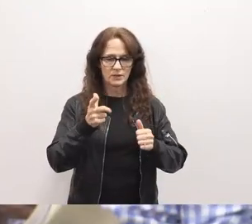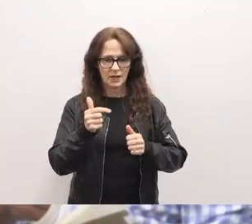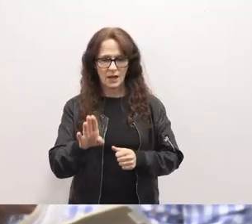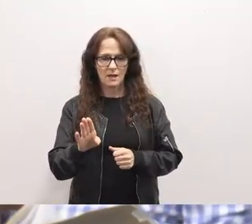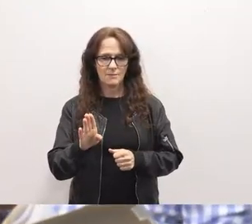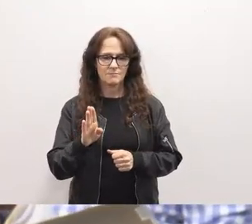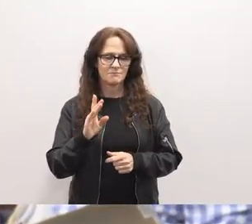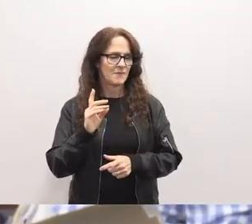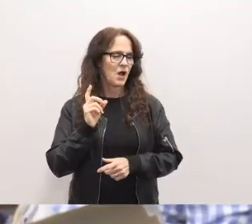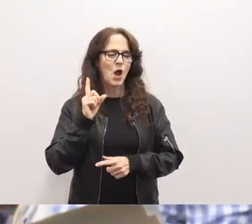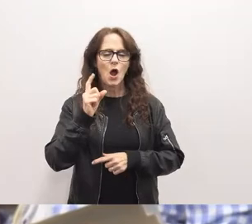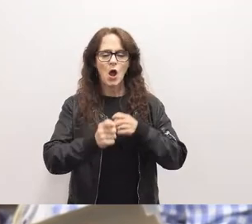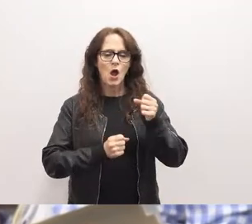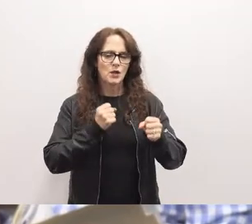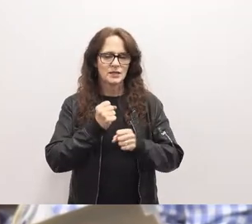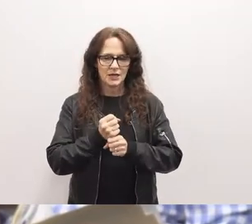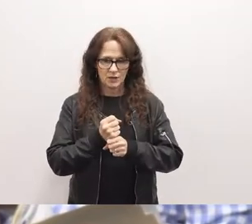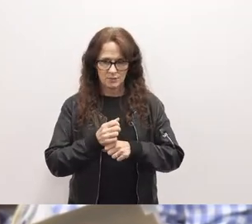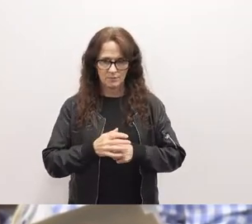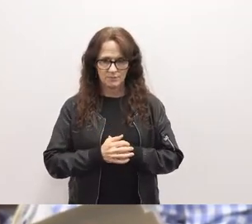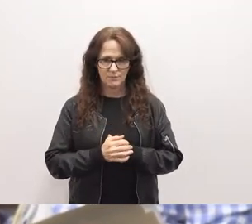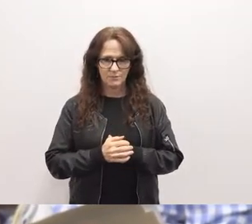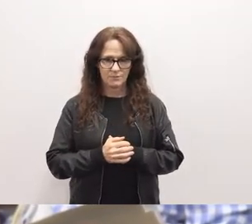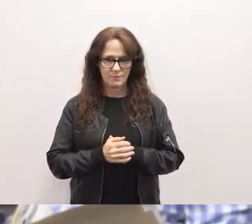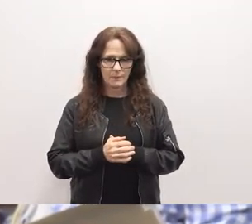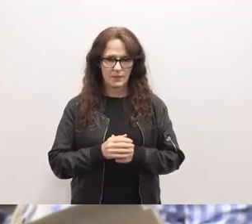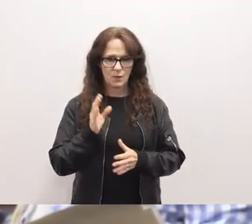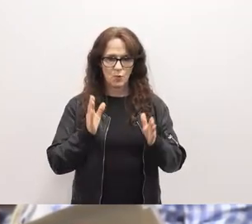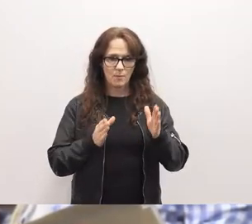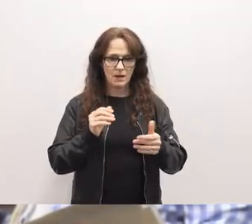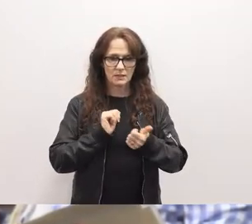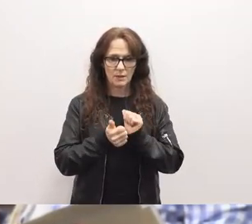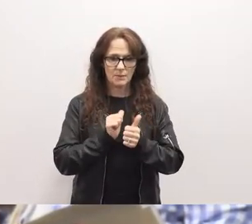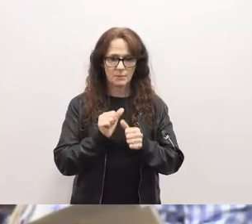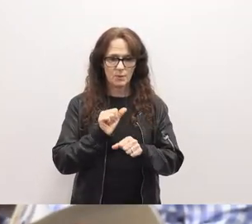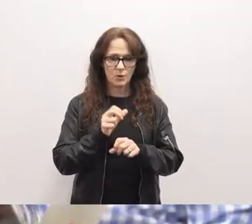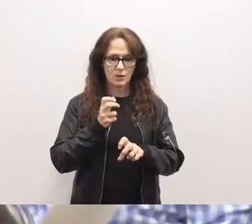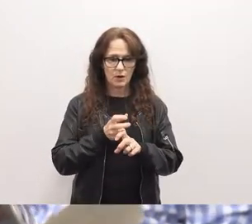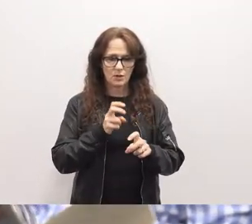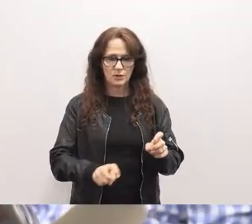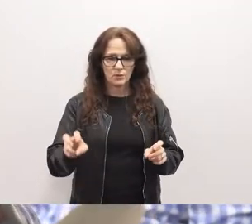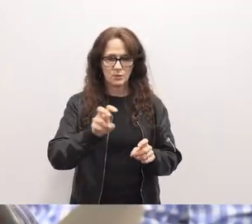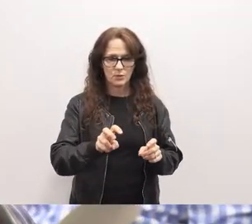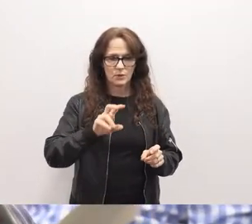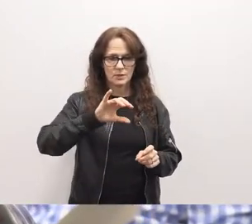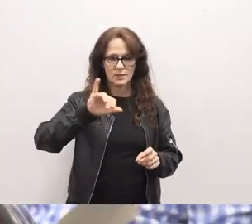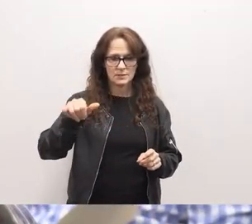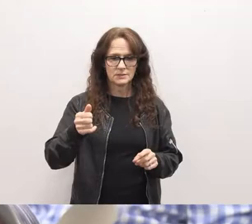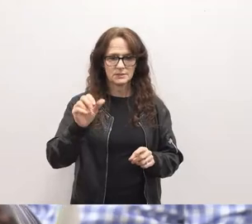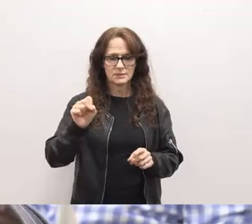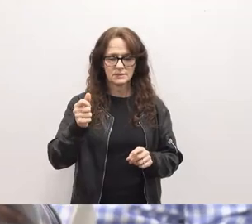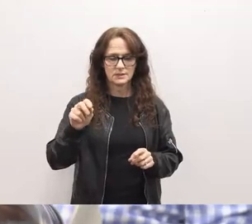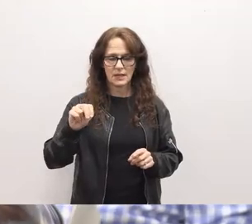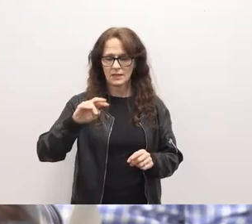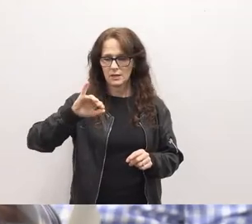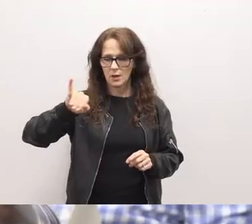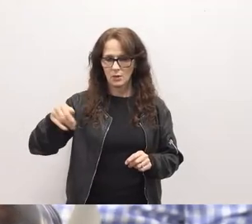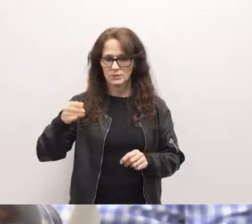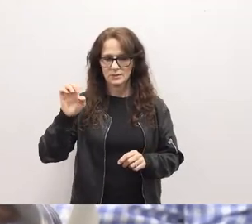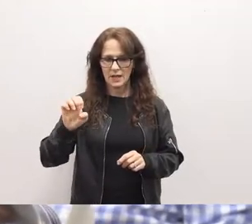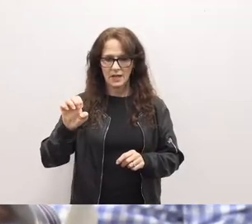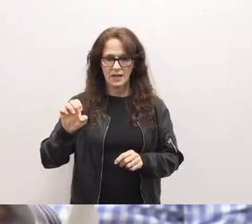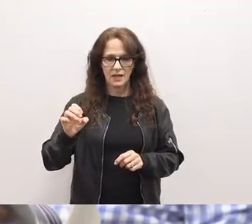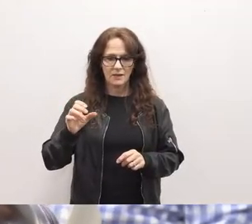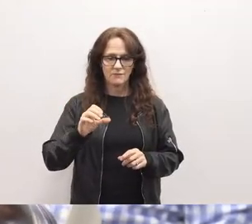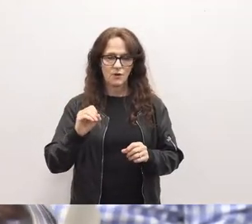throughout the year. First Robotics Competition has been working hard to travel to San Jose for an off-season competition. They